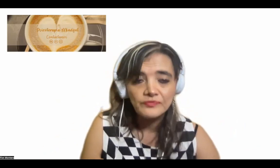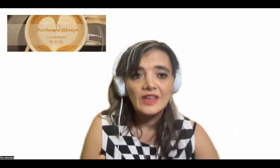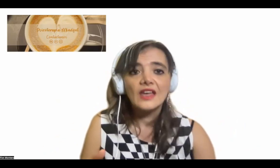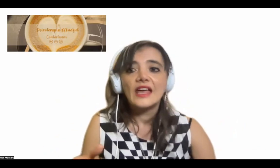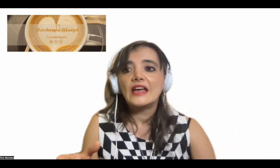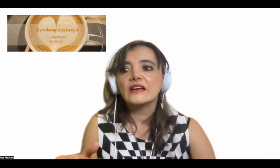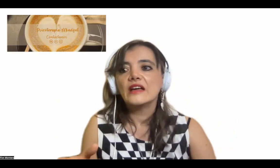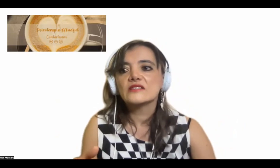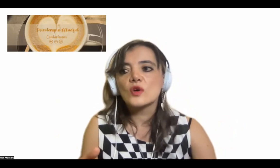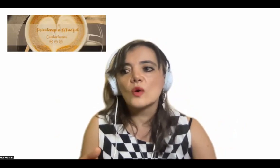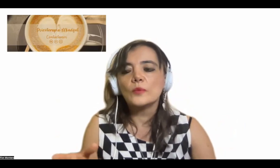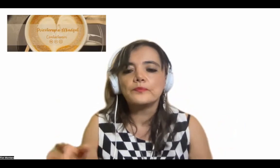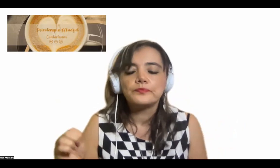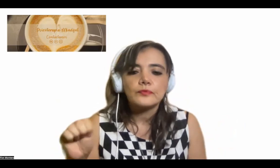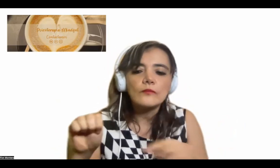children.